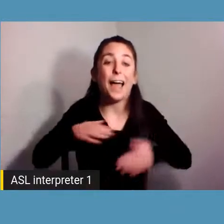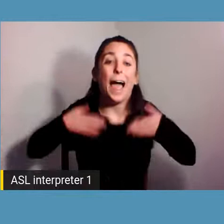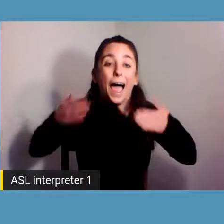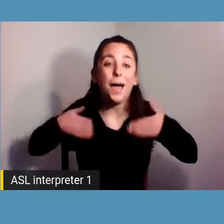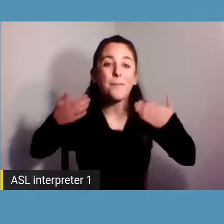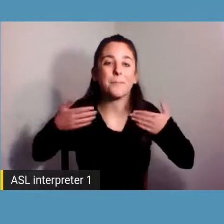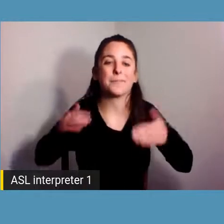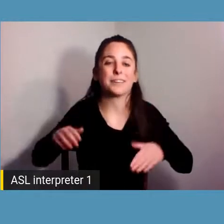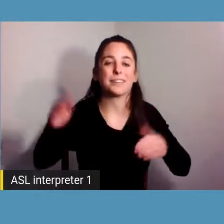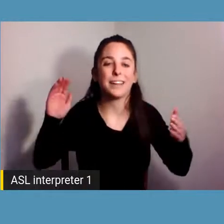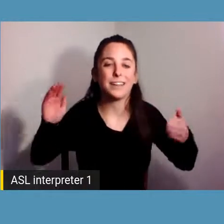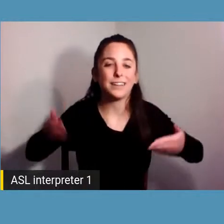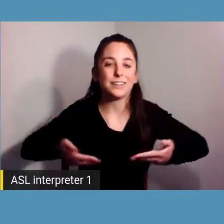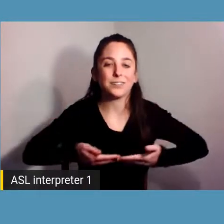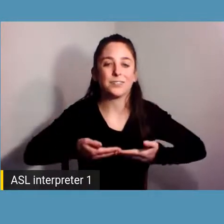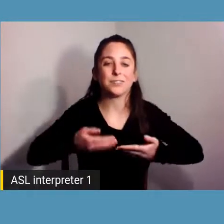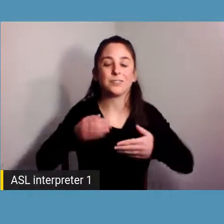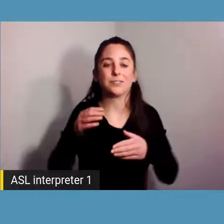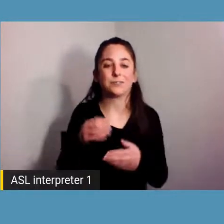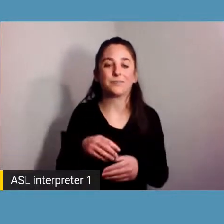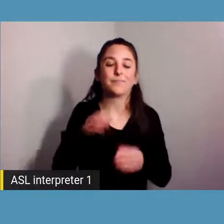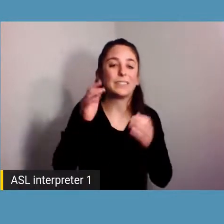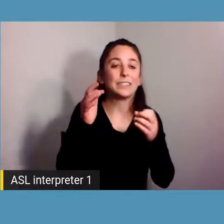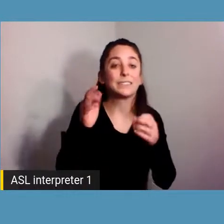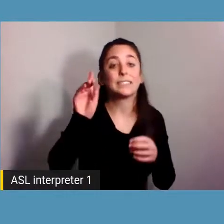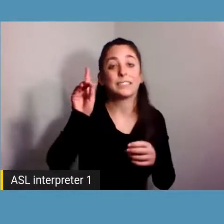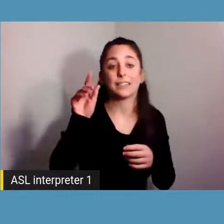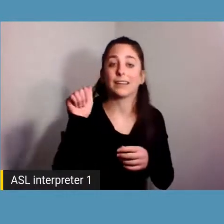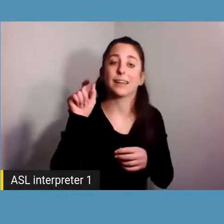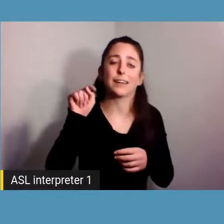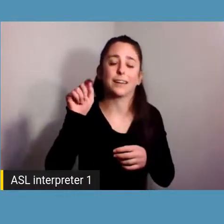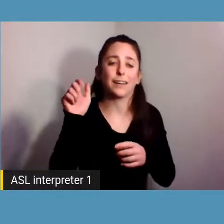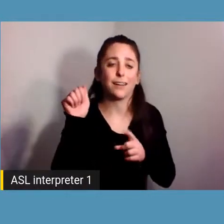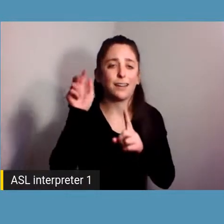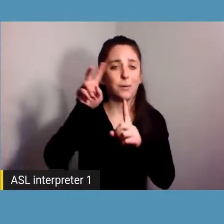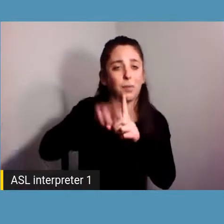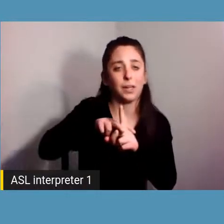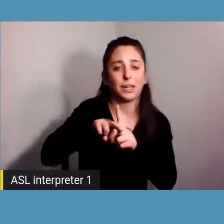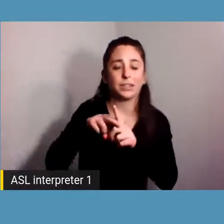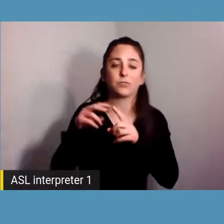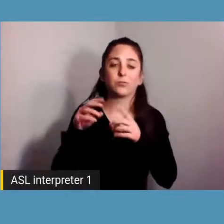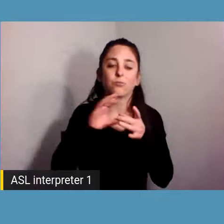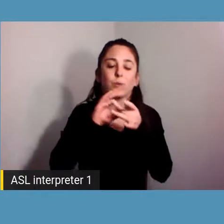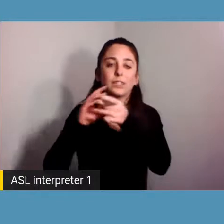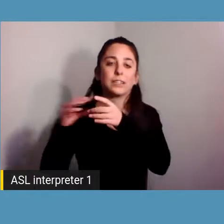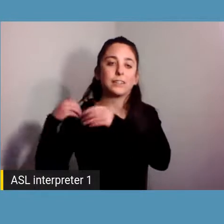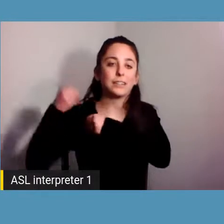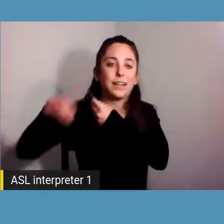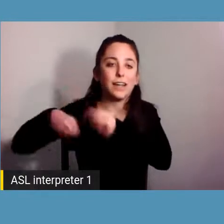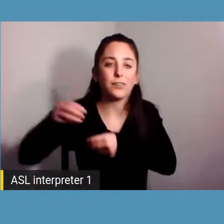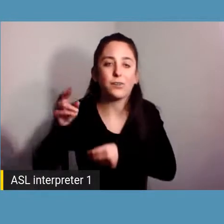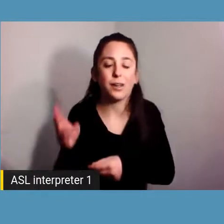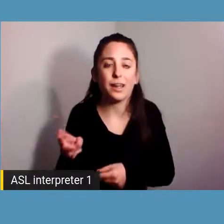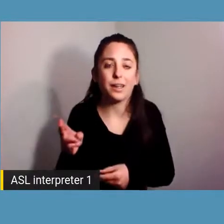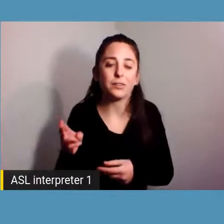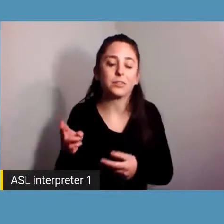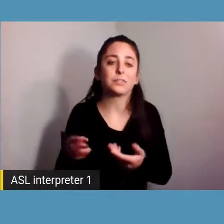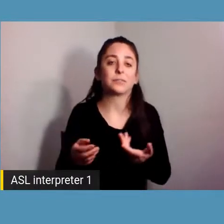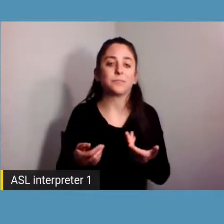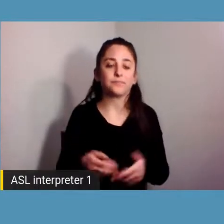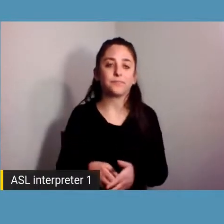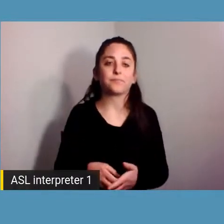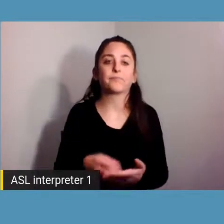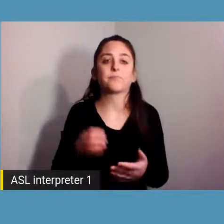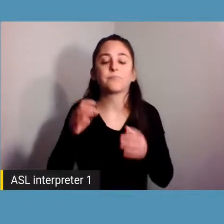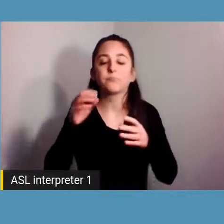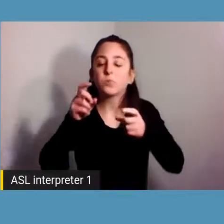the Tech Workshop series, Data Applications in Cultural Heritage. Harry Abramson is the Director of Art Services at